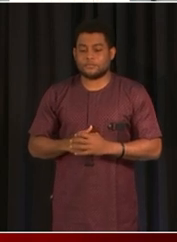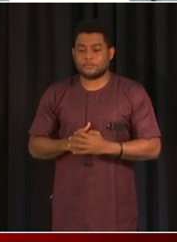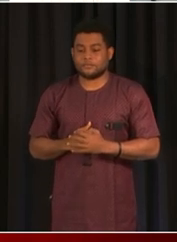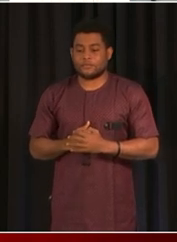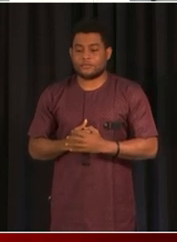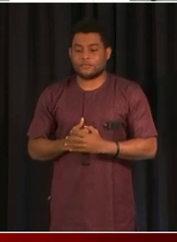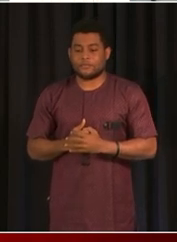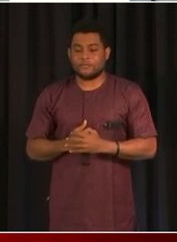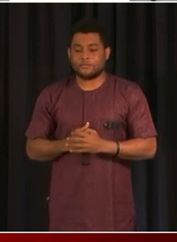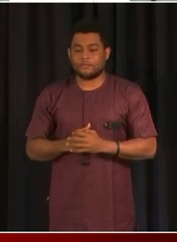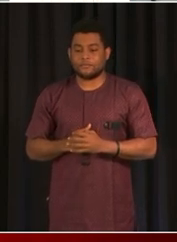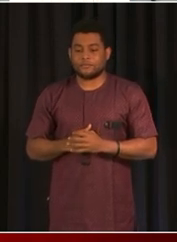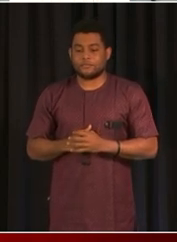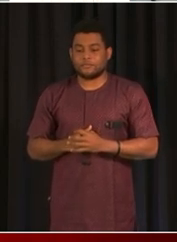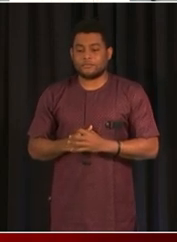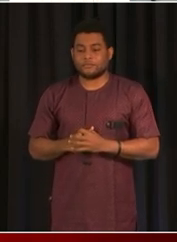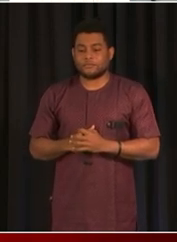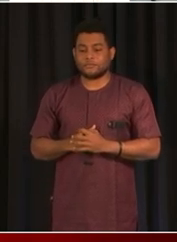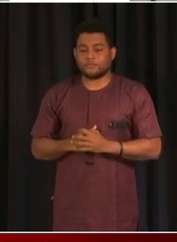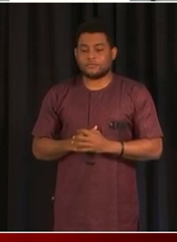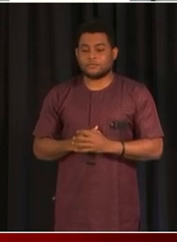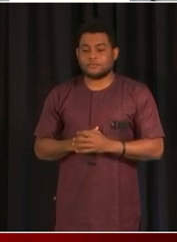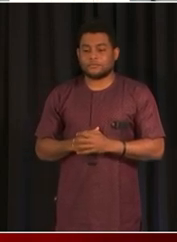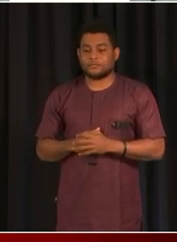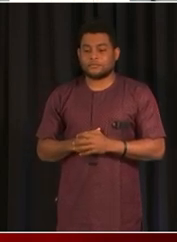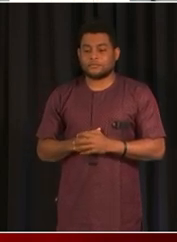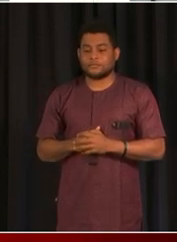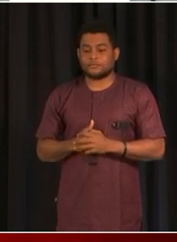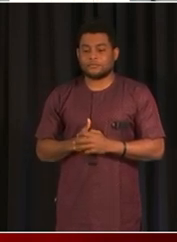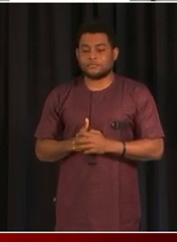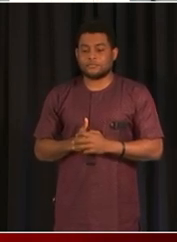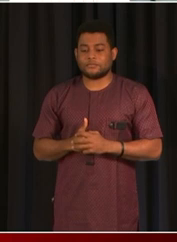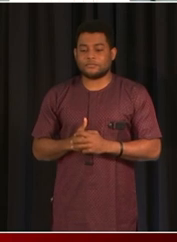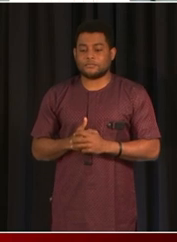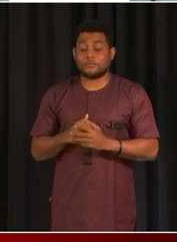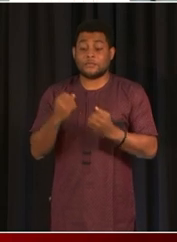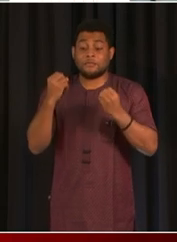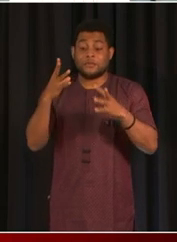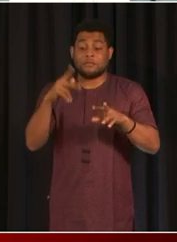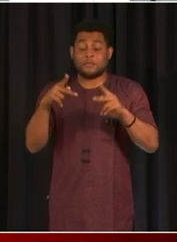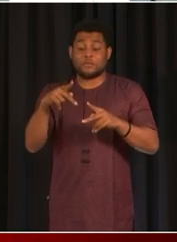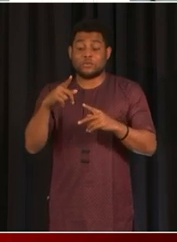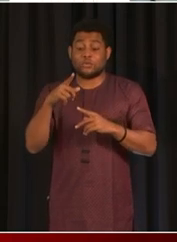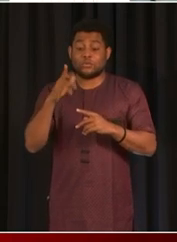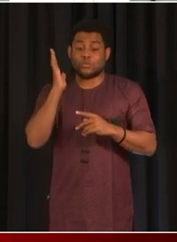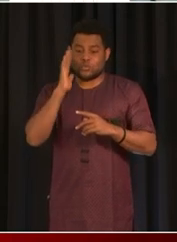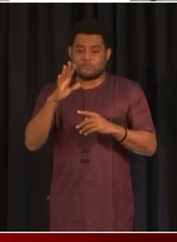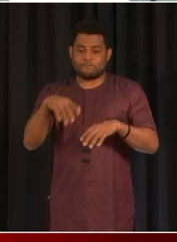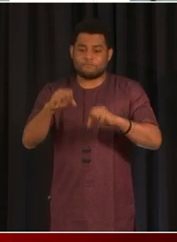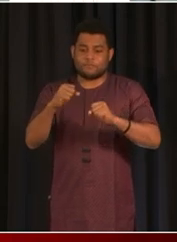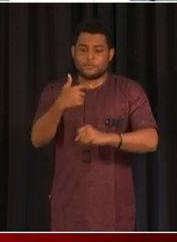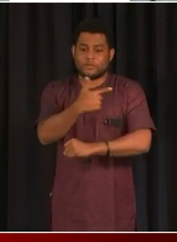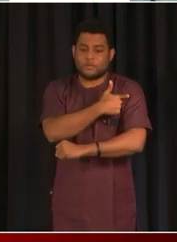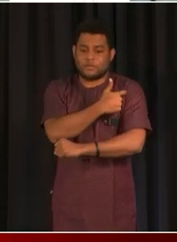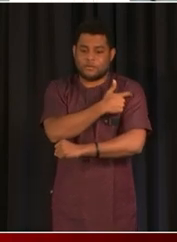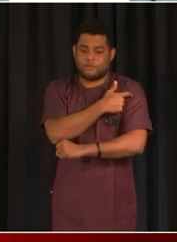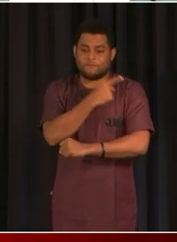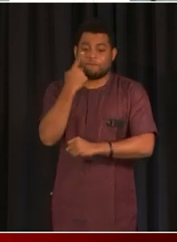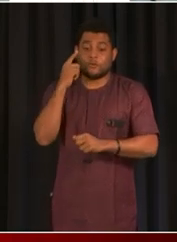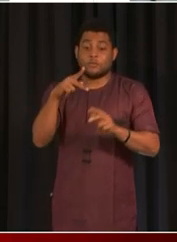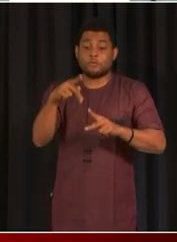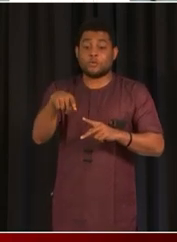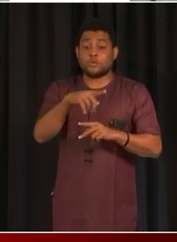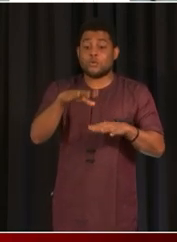here today, will be requiring testing for individuals who are not vaccinated by date certain. But let me be